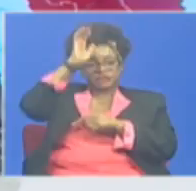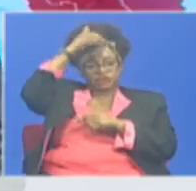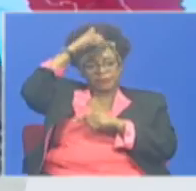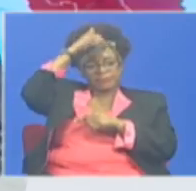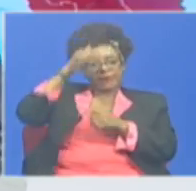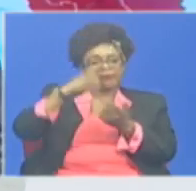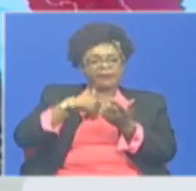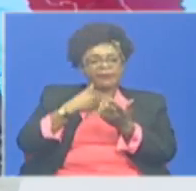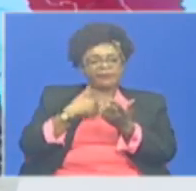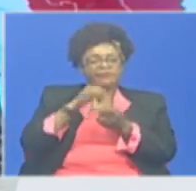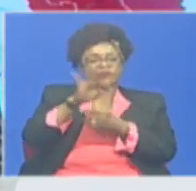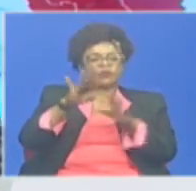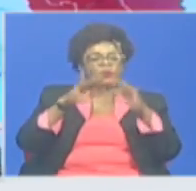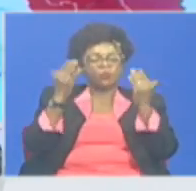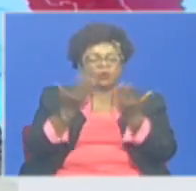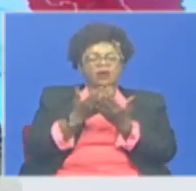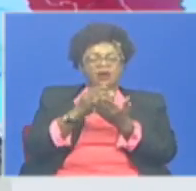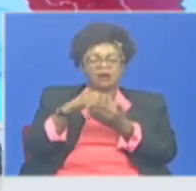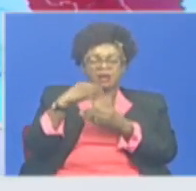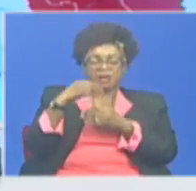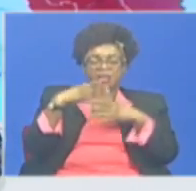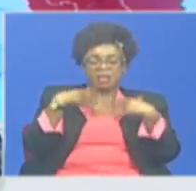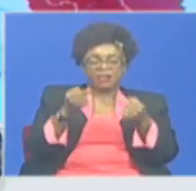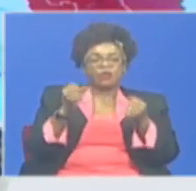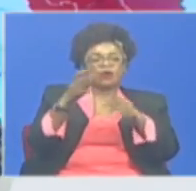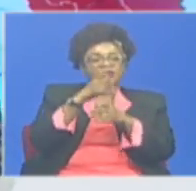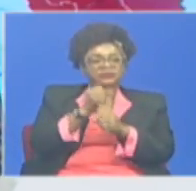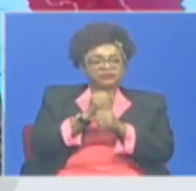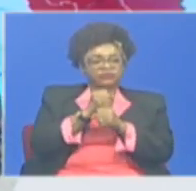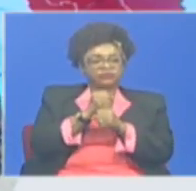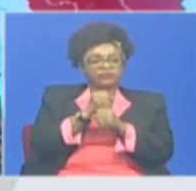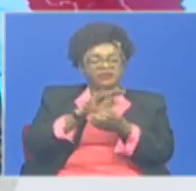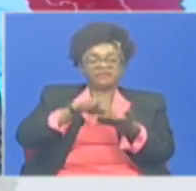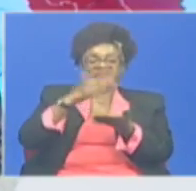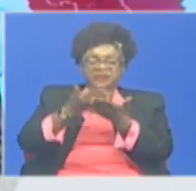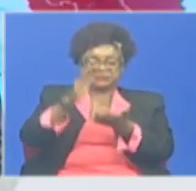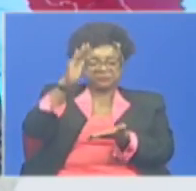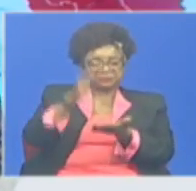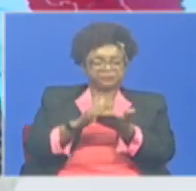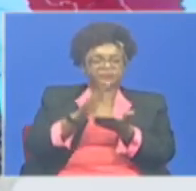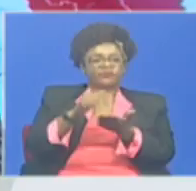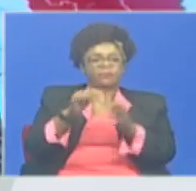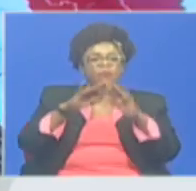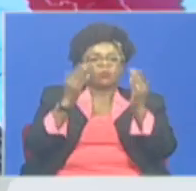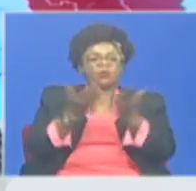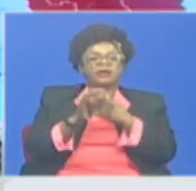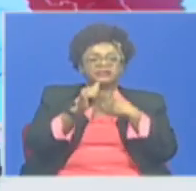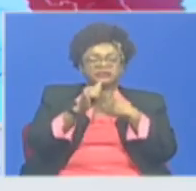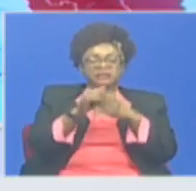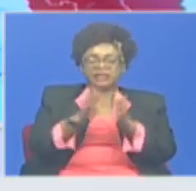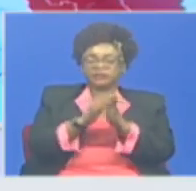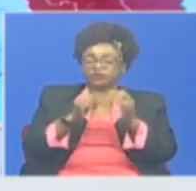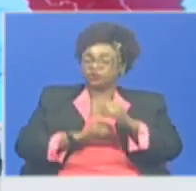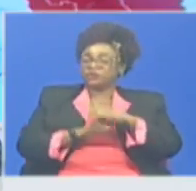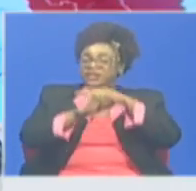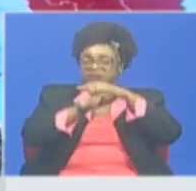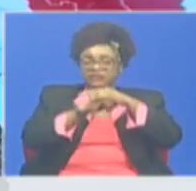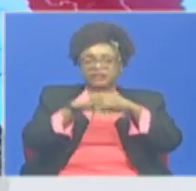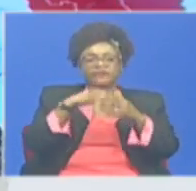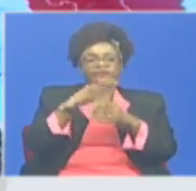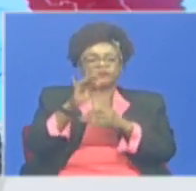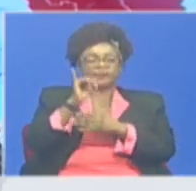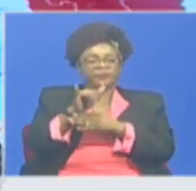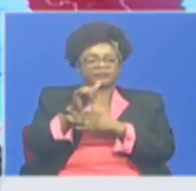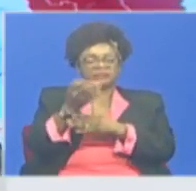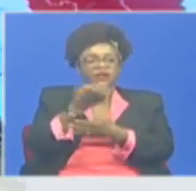for the World Health Organization, igniting a chorus of criticism from world leaders who urged solidarity in the face of a crippling